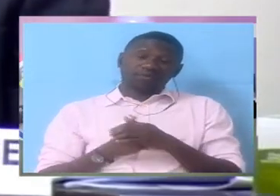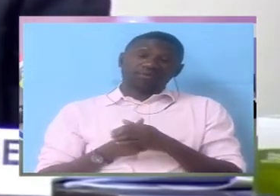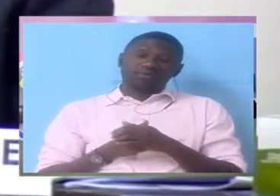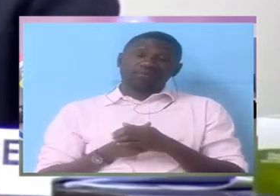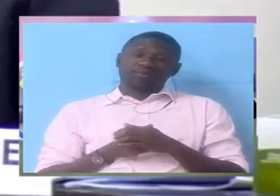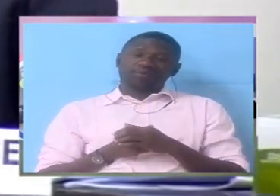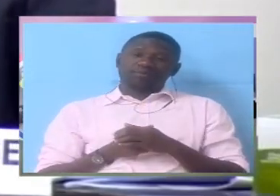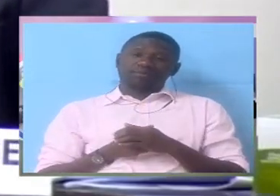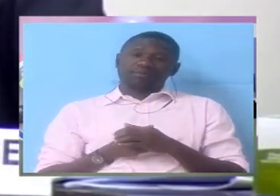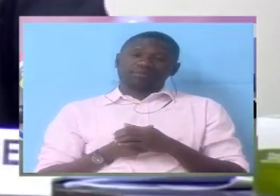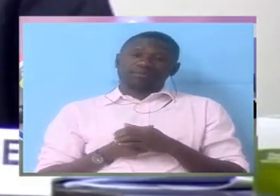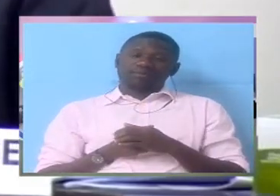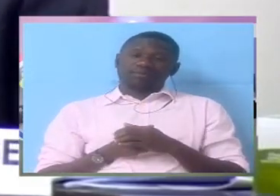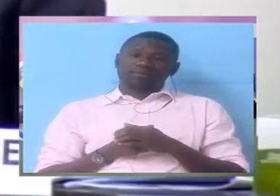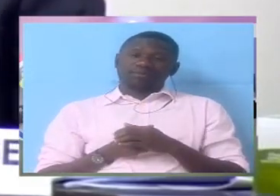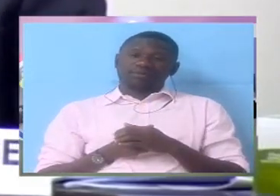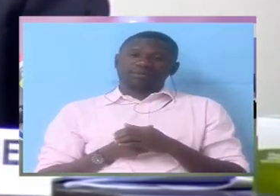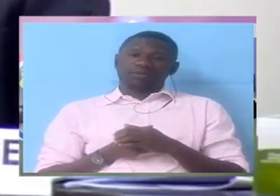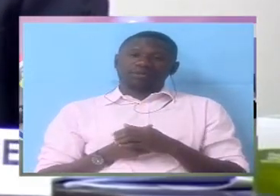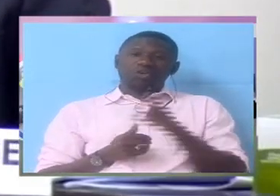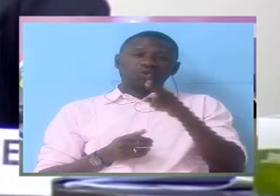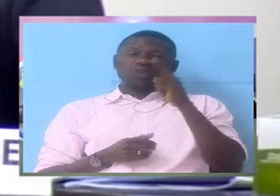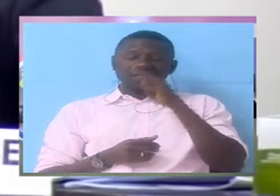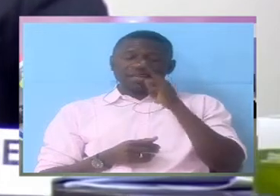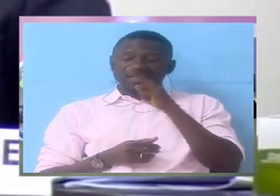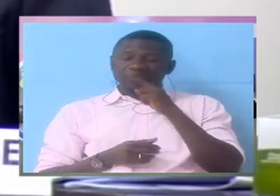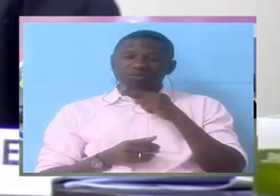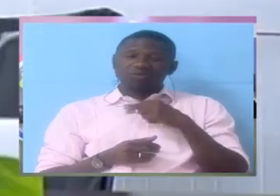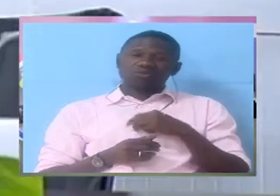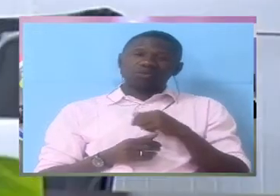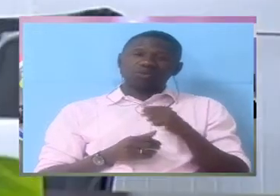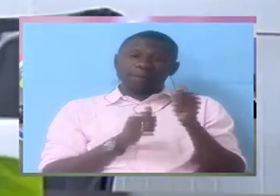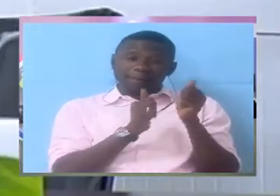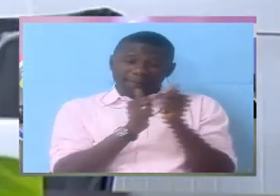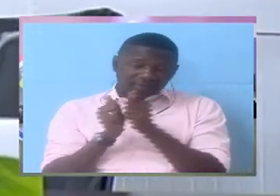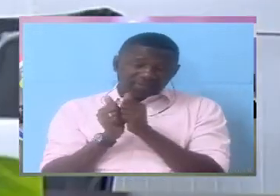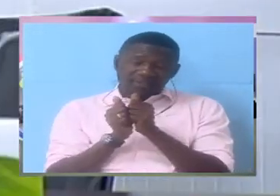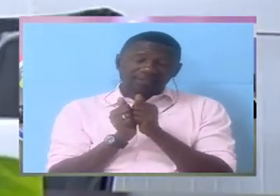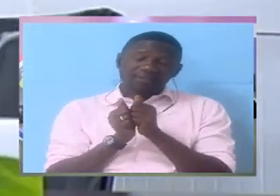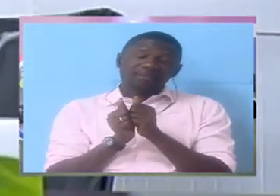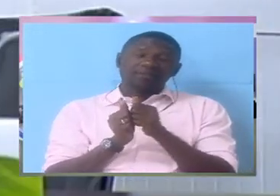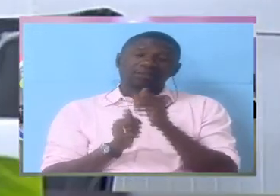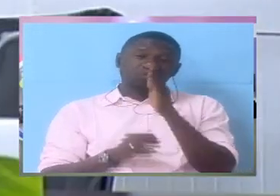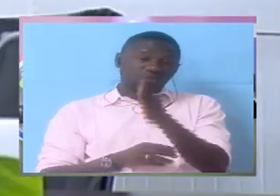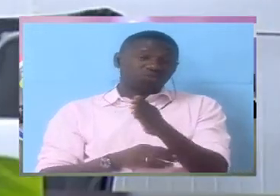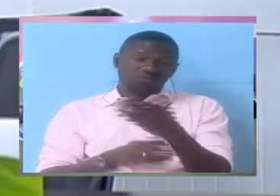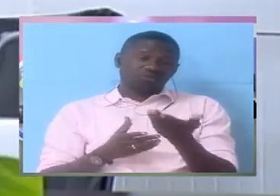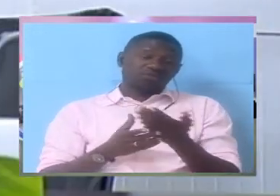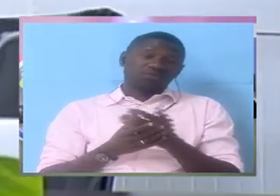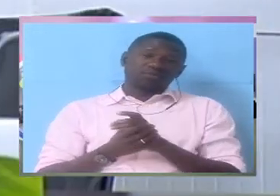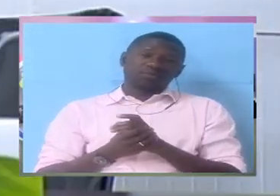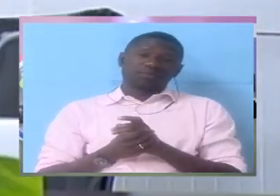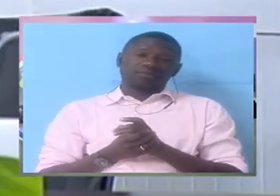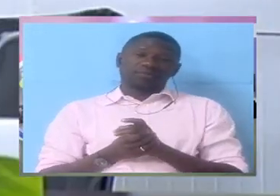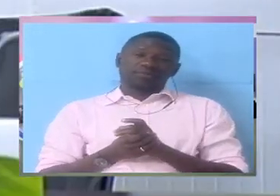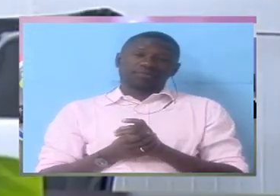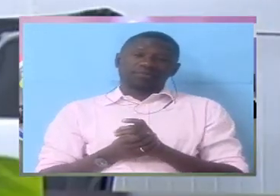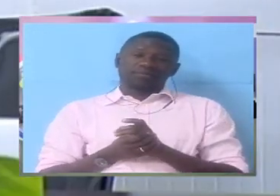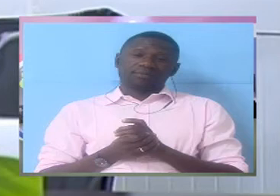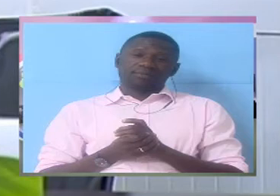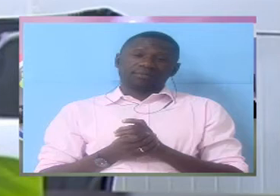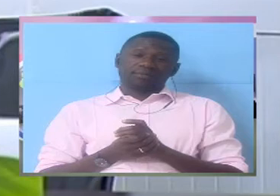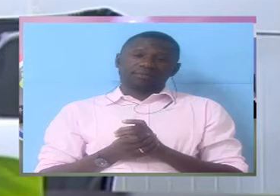You tried to window dress the truth. Conceal or what? Both. Munda kaktonya mabu bangwala.